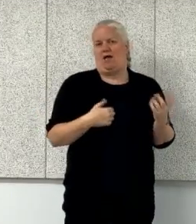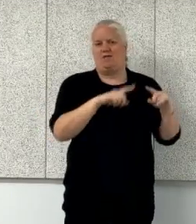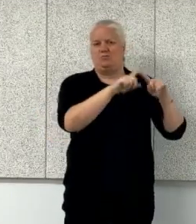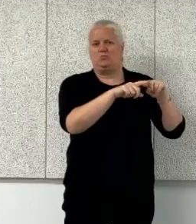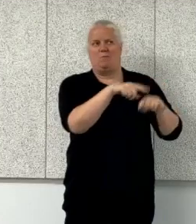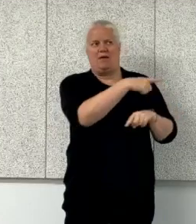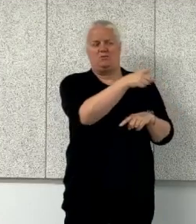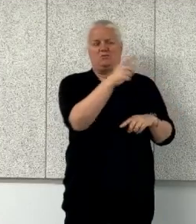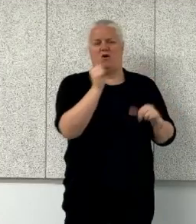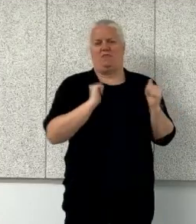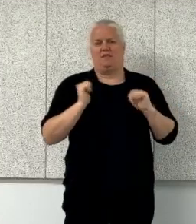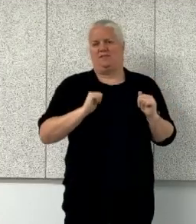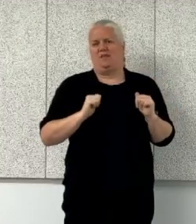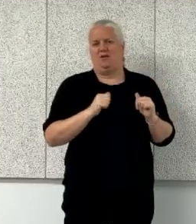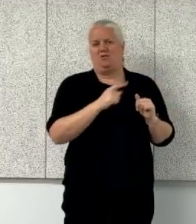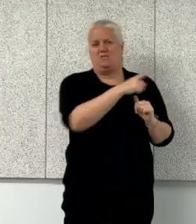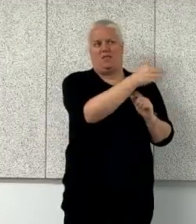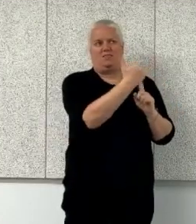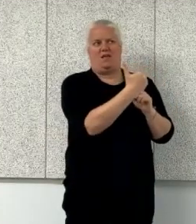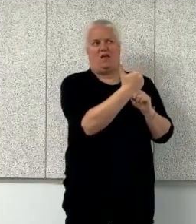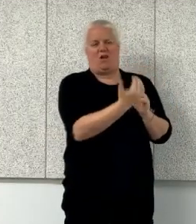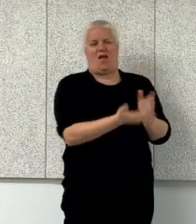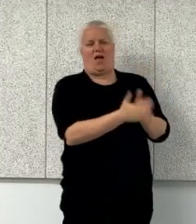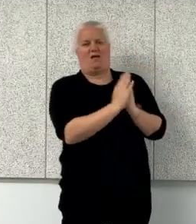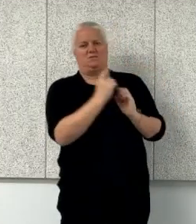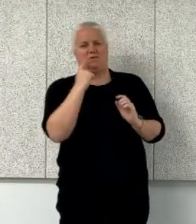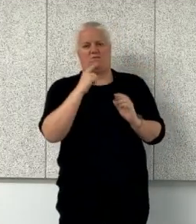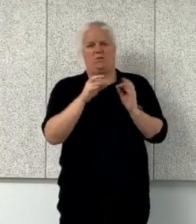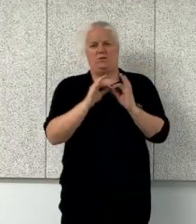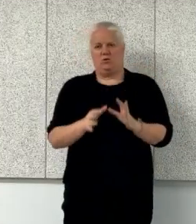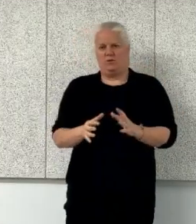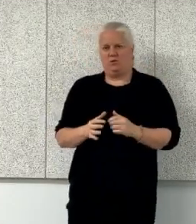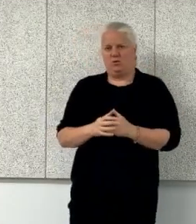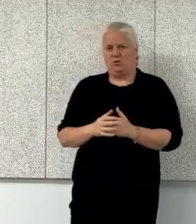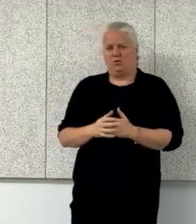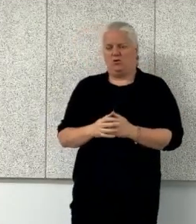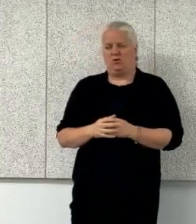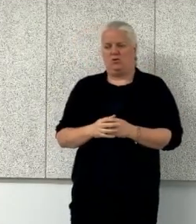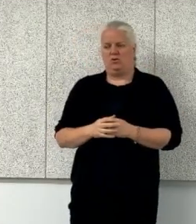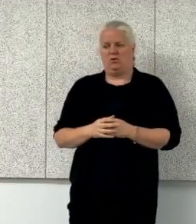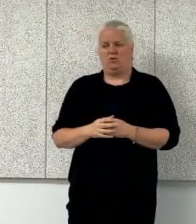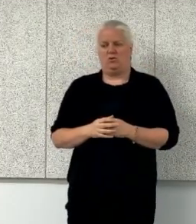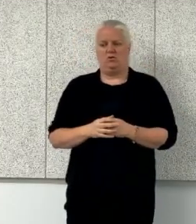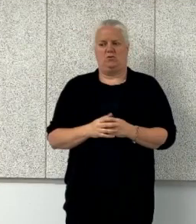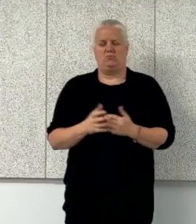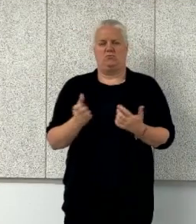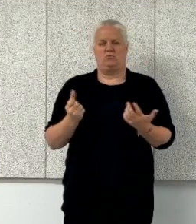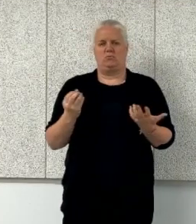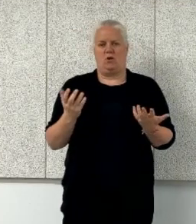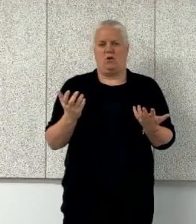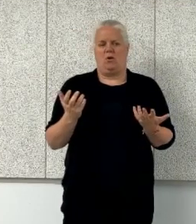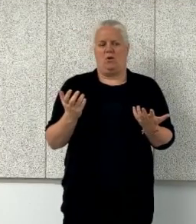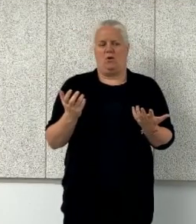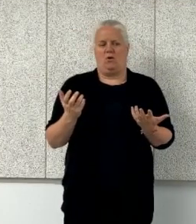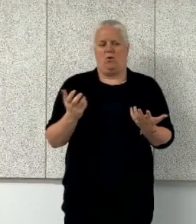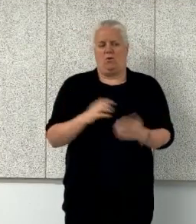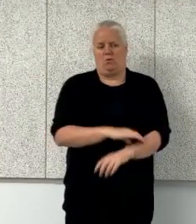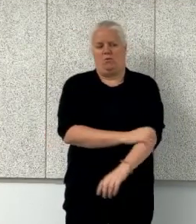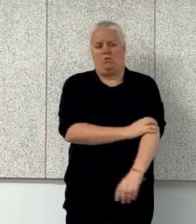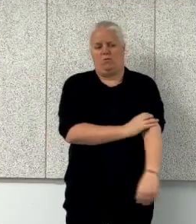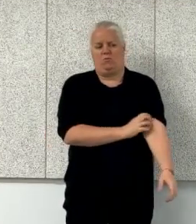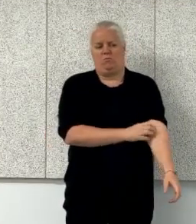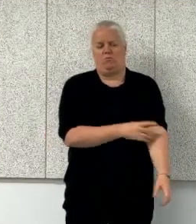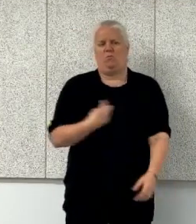theaters that are asking us to help them with their programming. So, you know, it's something that